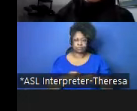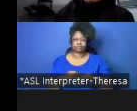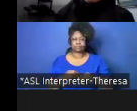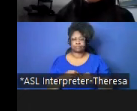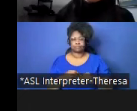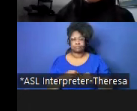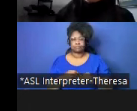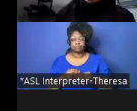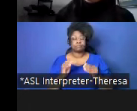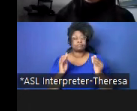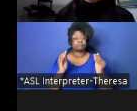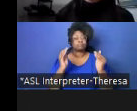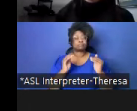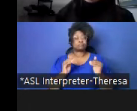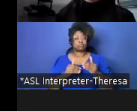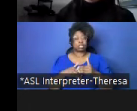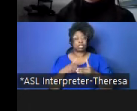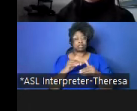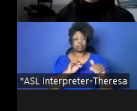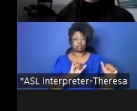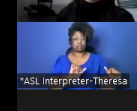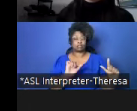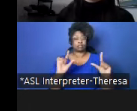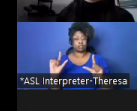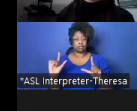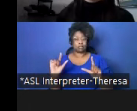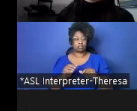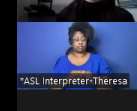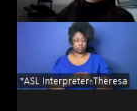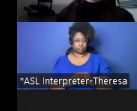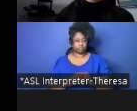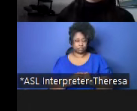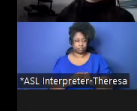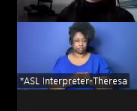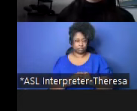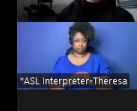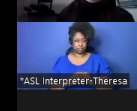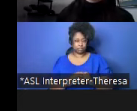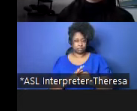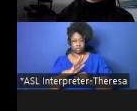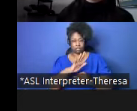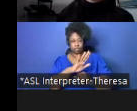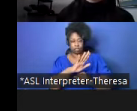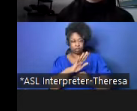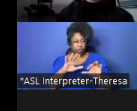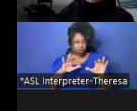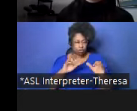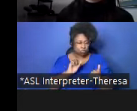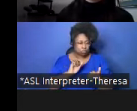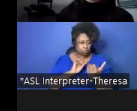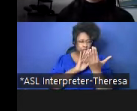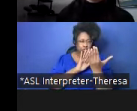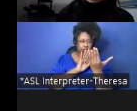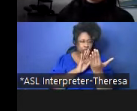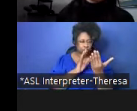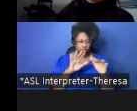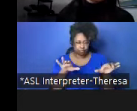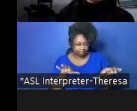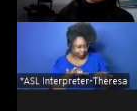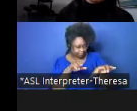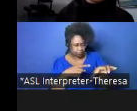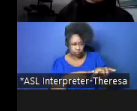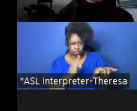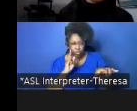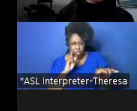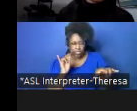The next slide will show us what some of those approaches look like for this scenario. You can see here